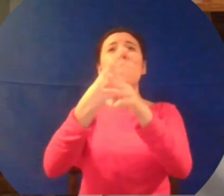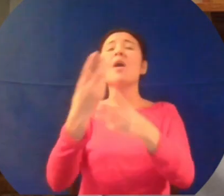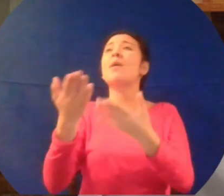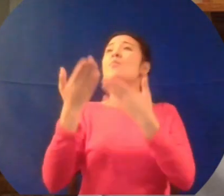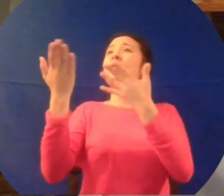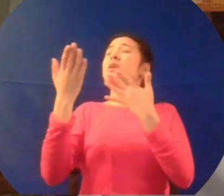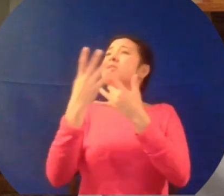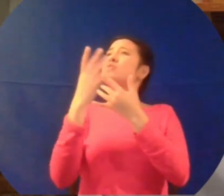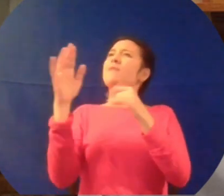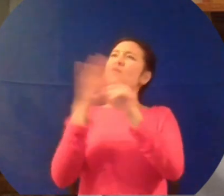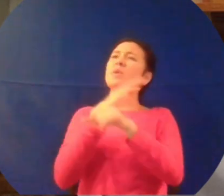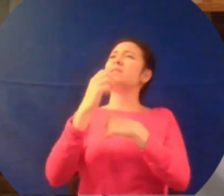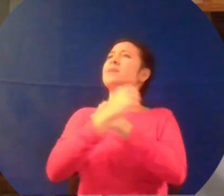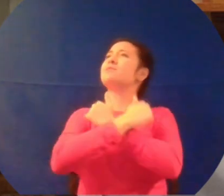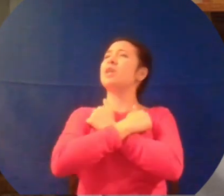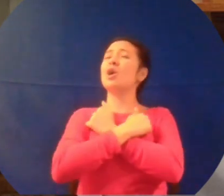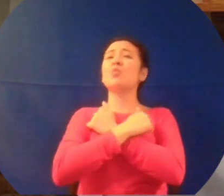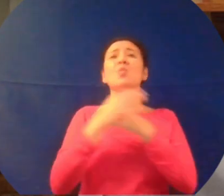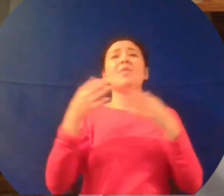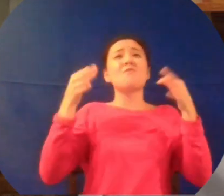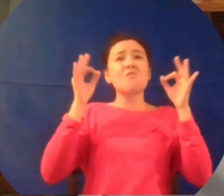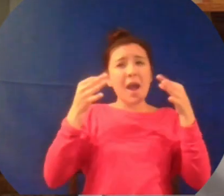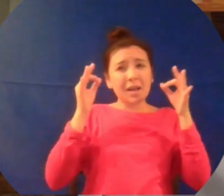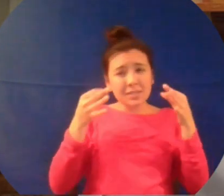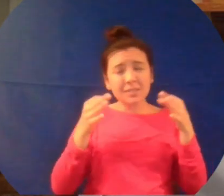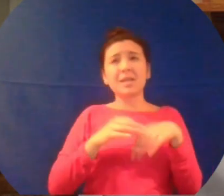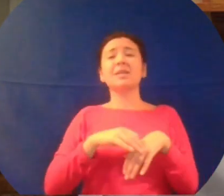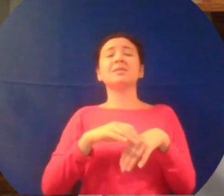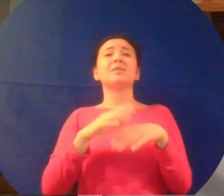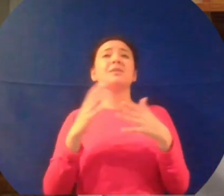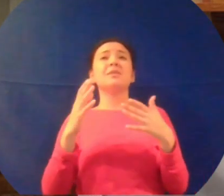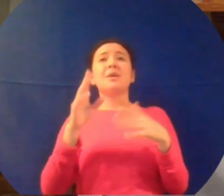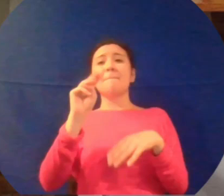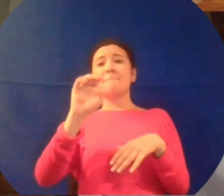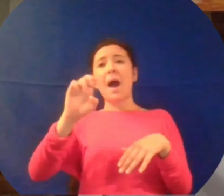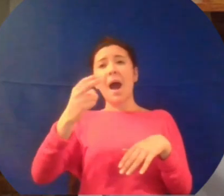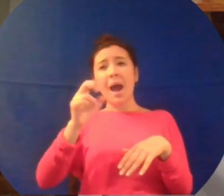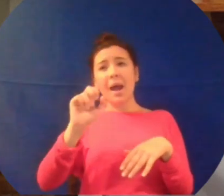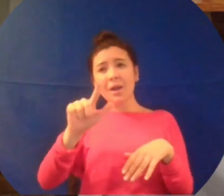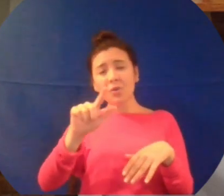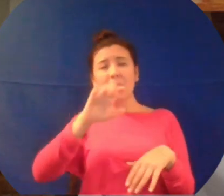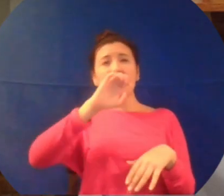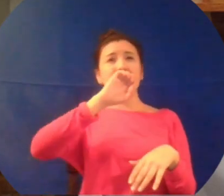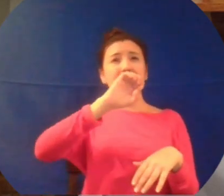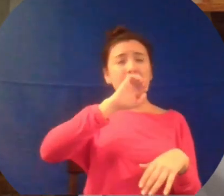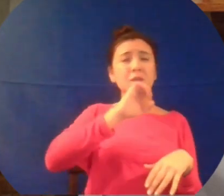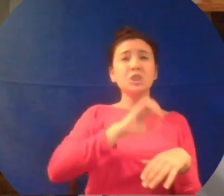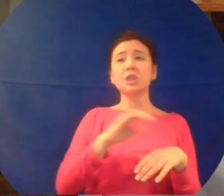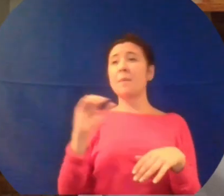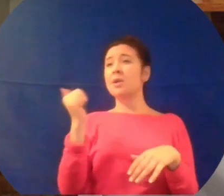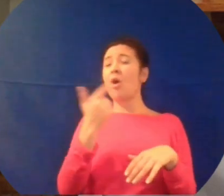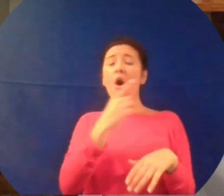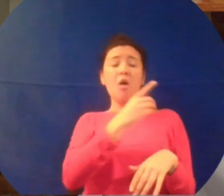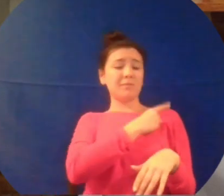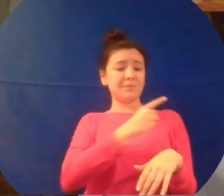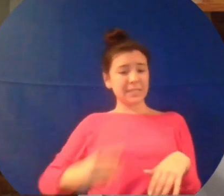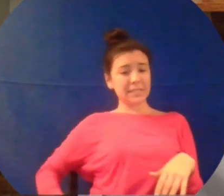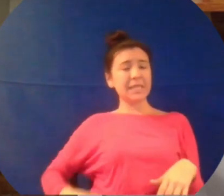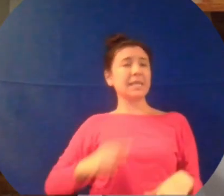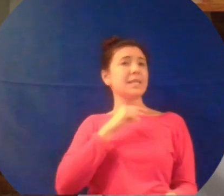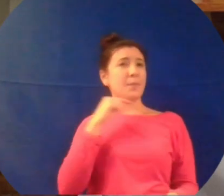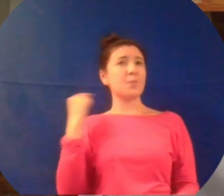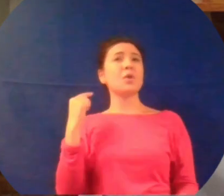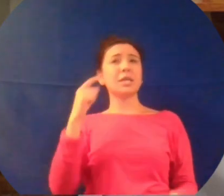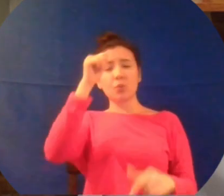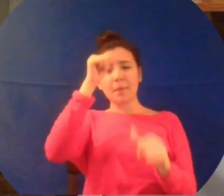charity, together with Francis, our Pope, John Charles, our Bishop, Michael, our retired bishop, and all the clergy. Remember also